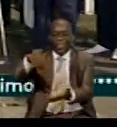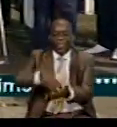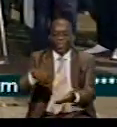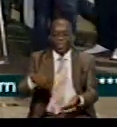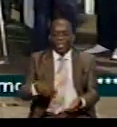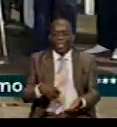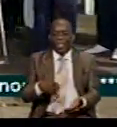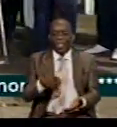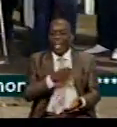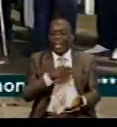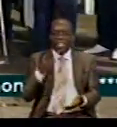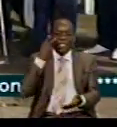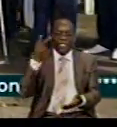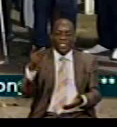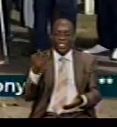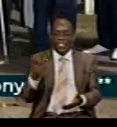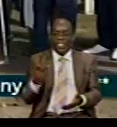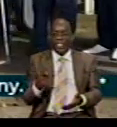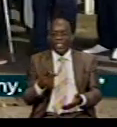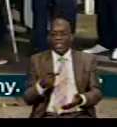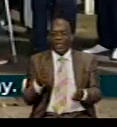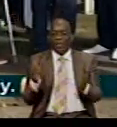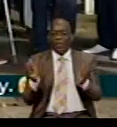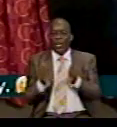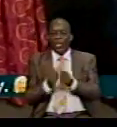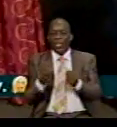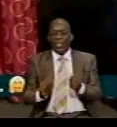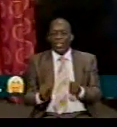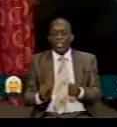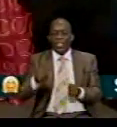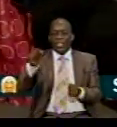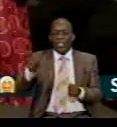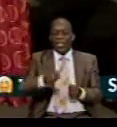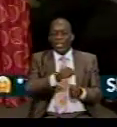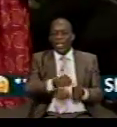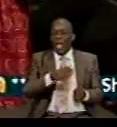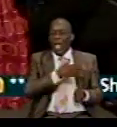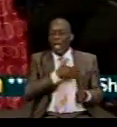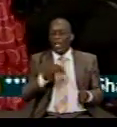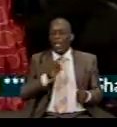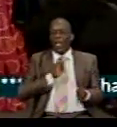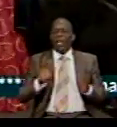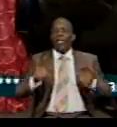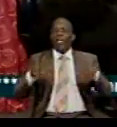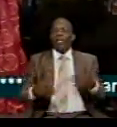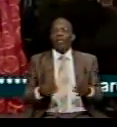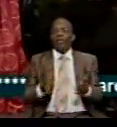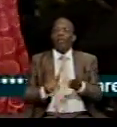Put I saw Father together. Walking with the legs. I want to give God all the glory.